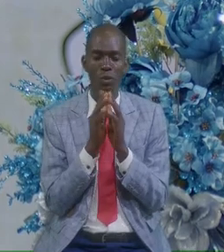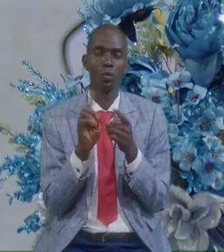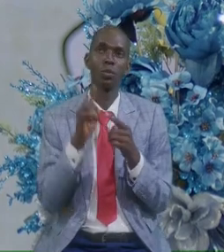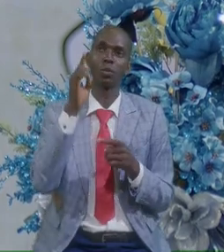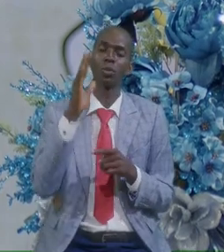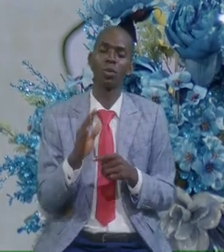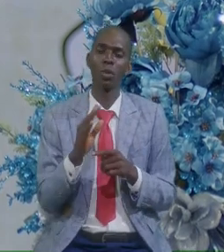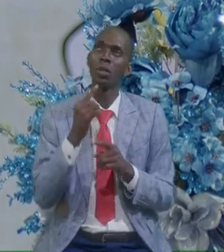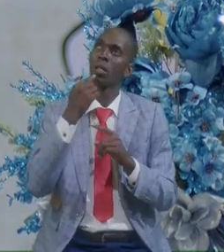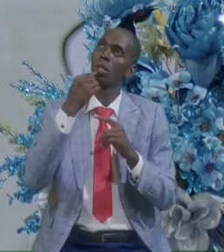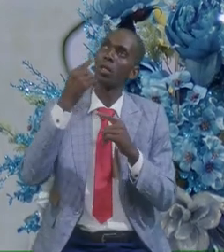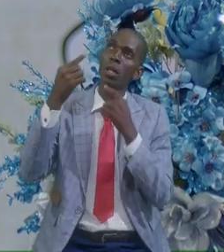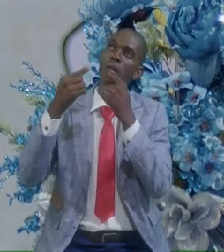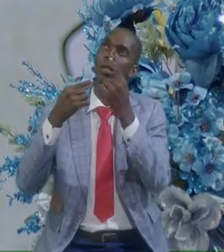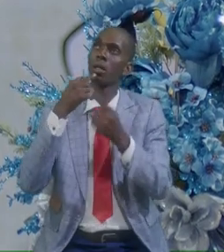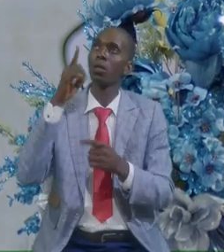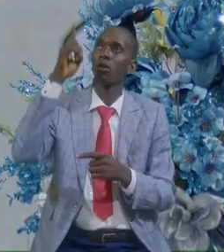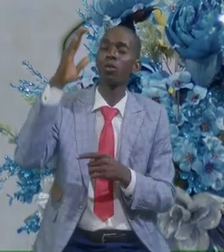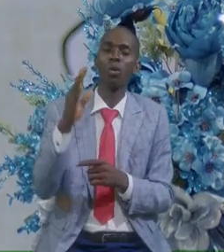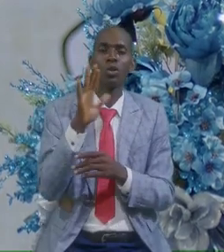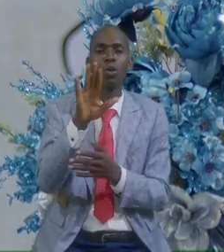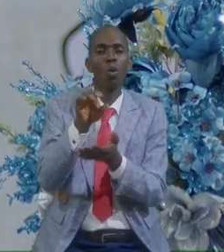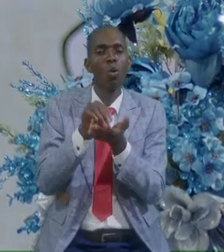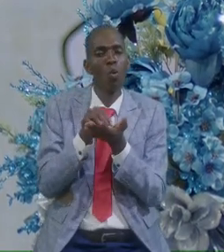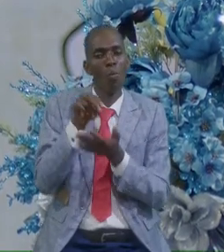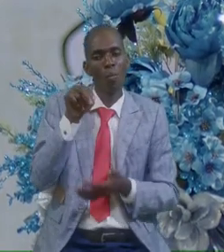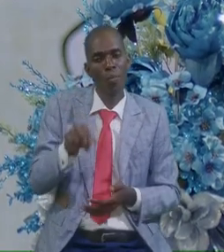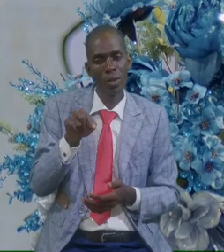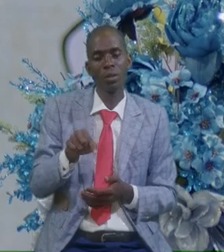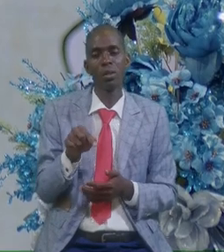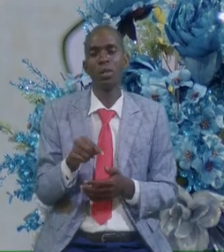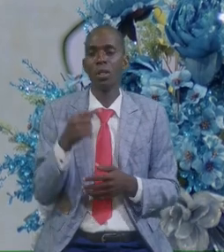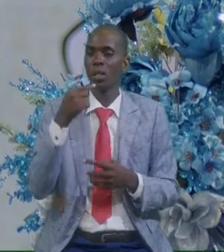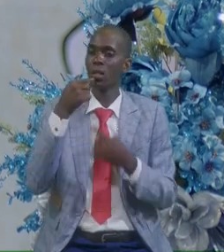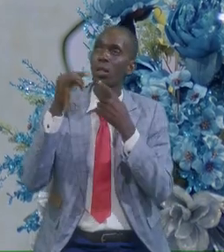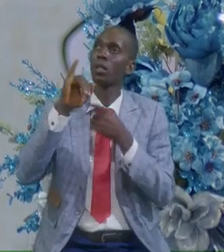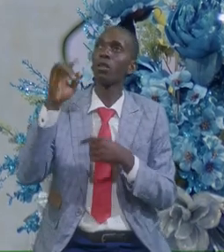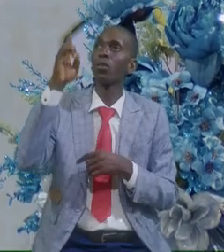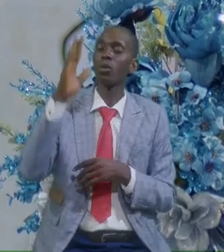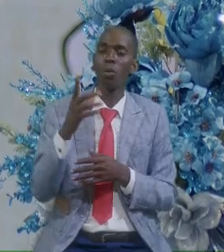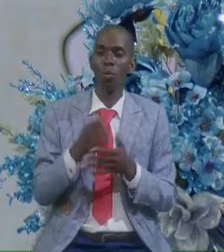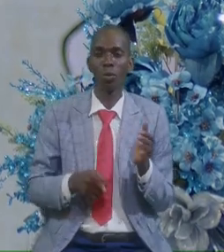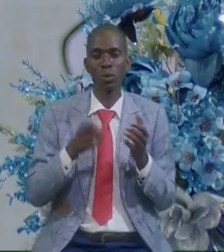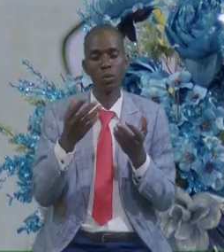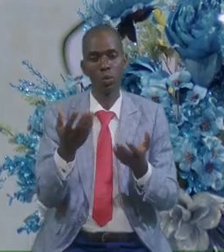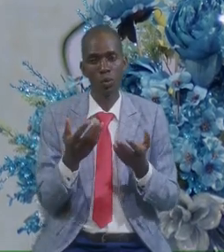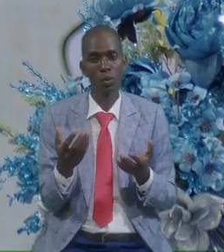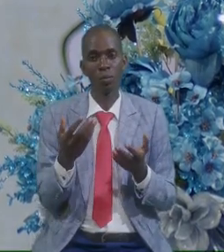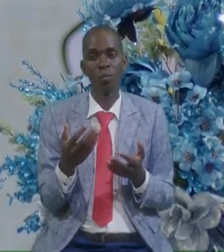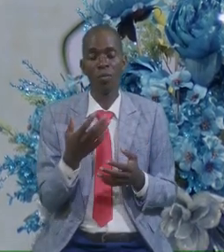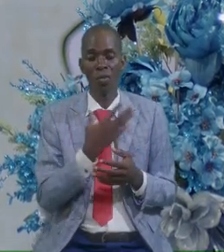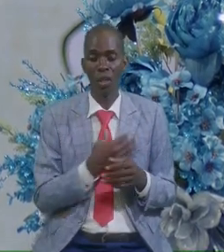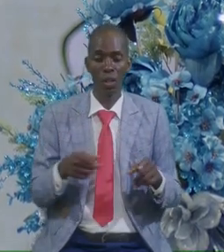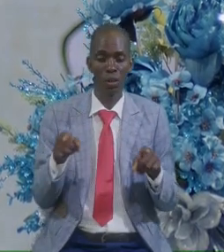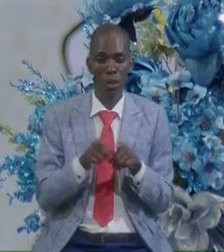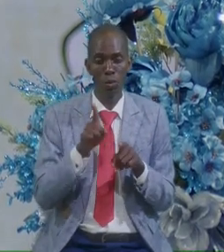need, telling God your expectation. And as you are doing that, our Father in the Lord, the covenant